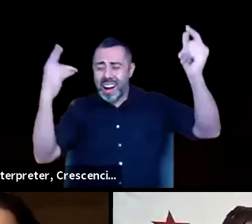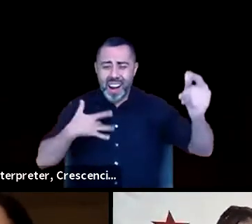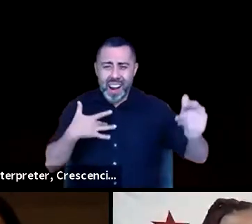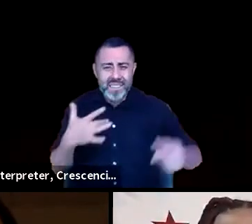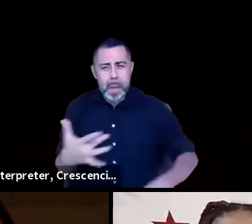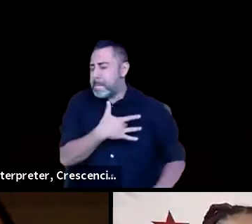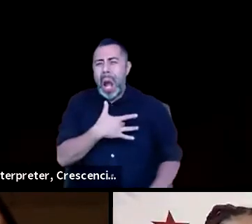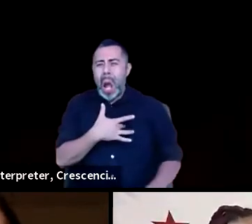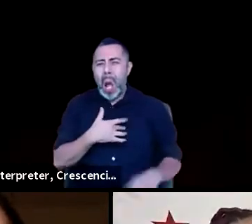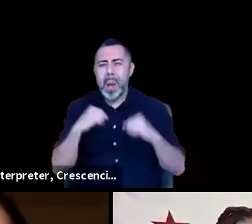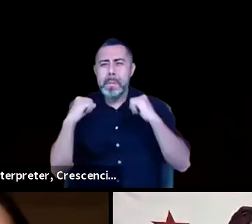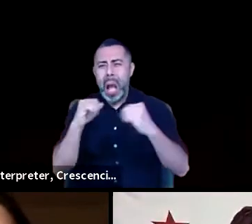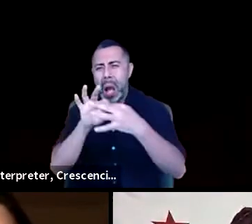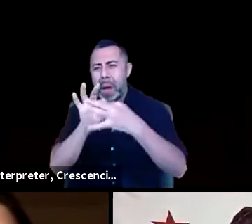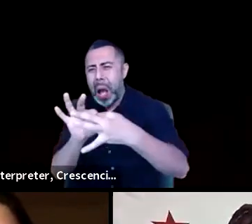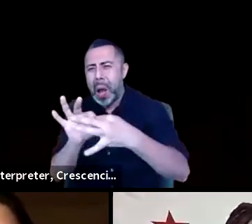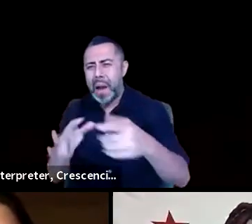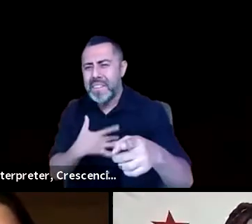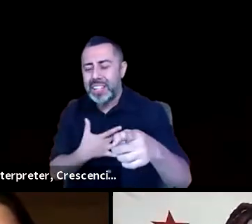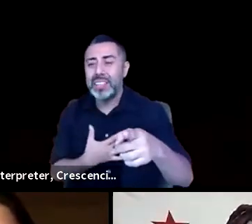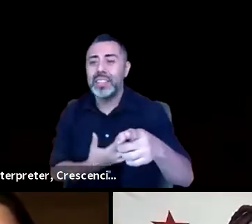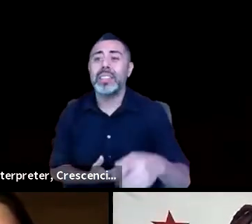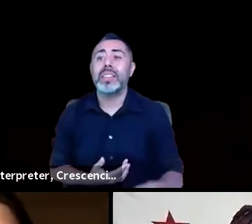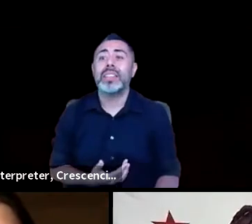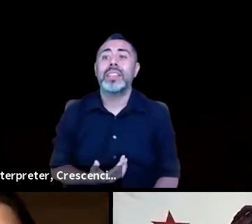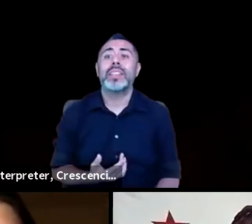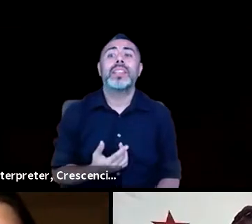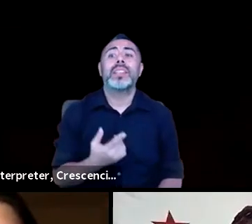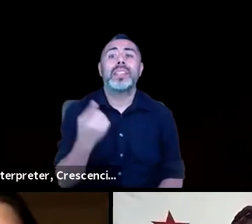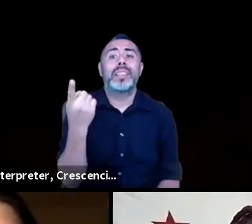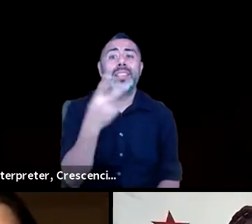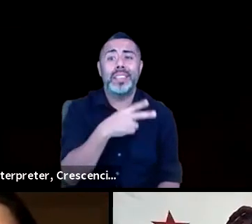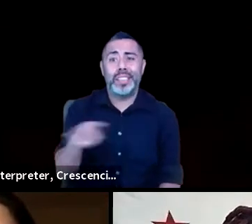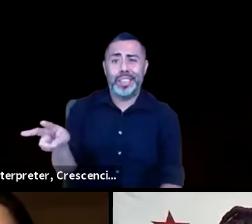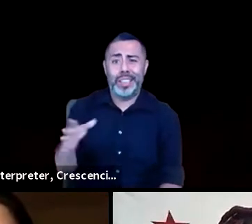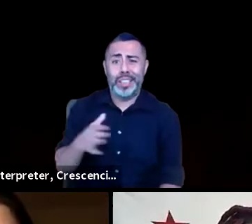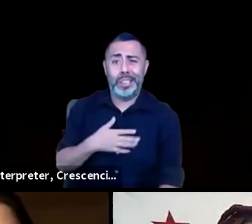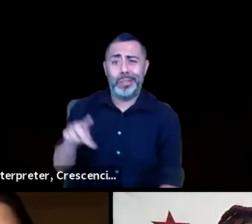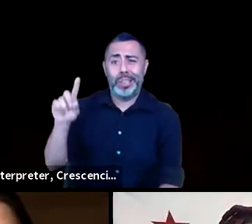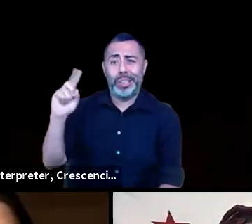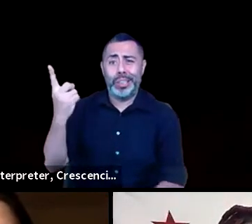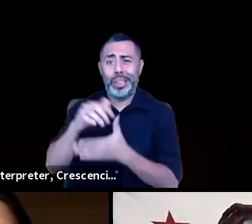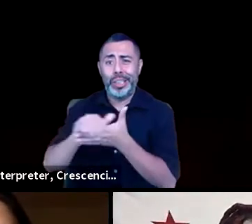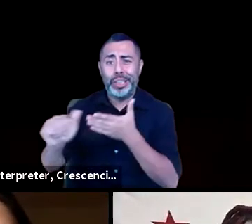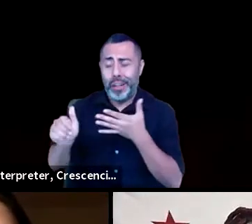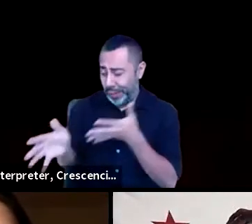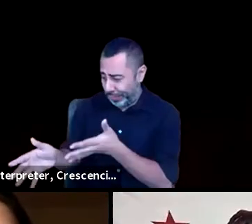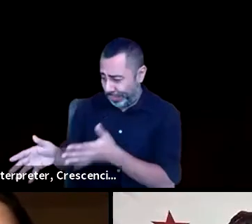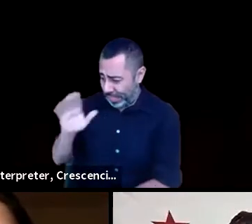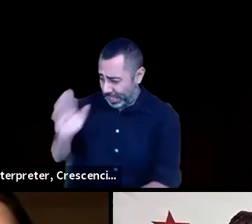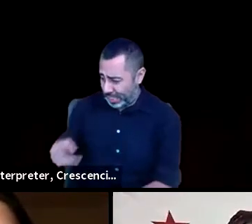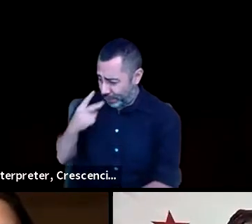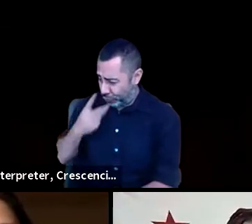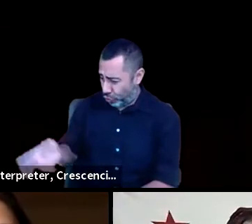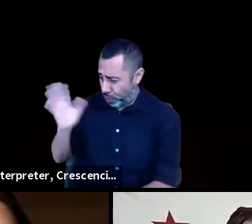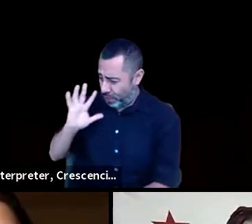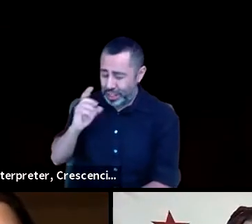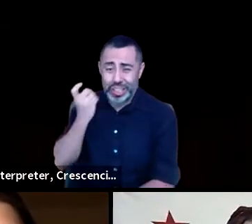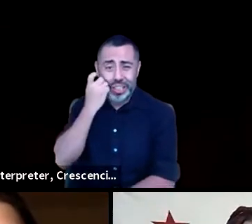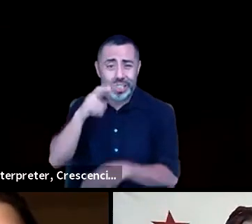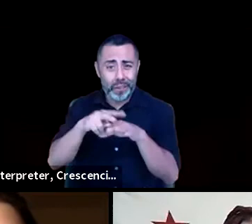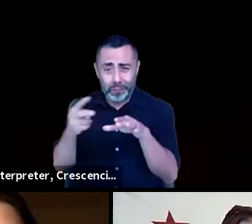said. What is that dollar on the floor doing there that I've never seen before that just fell out of my jeans?